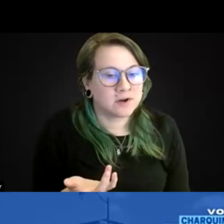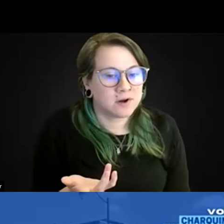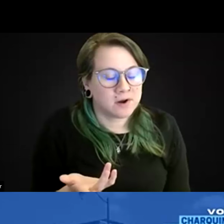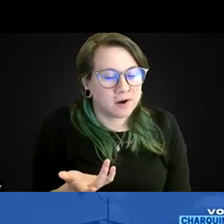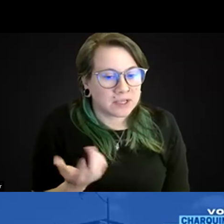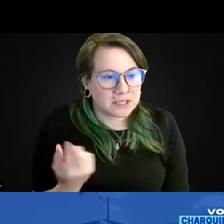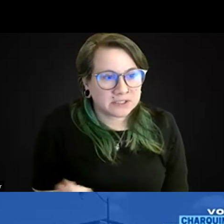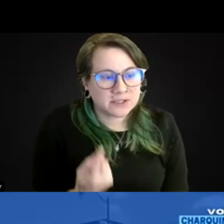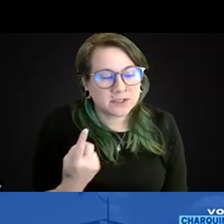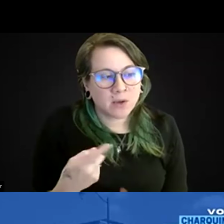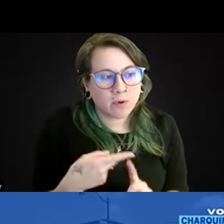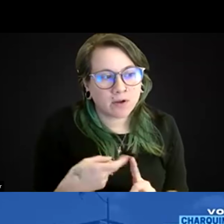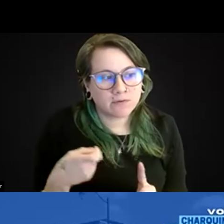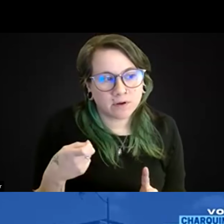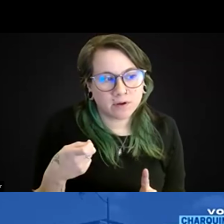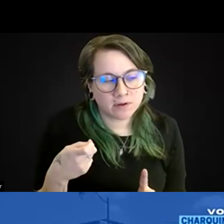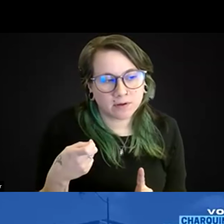someone from